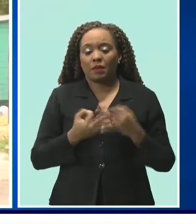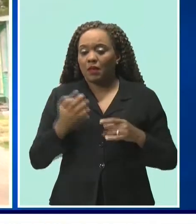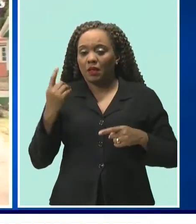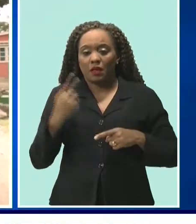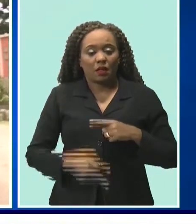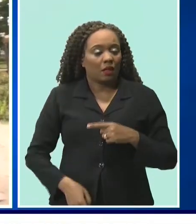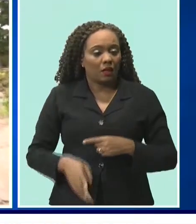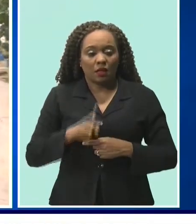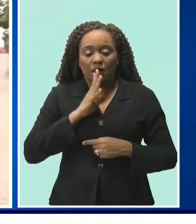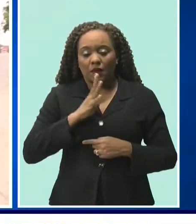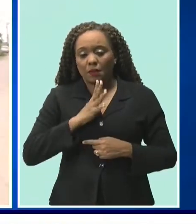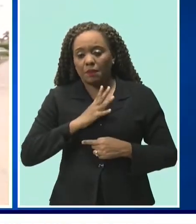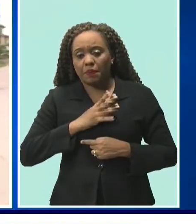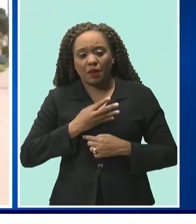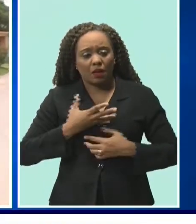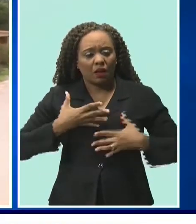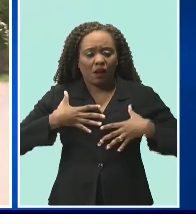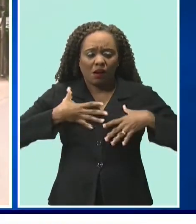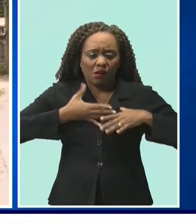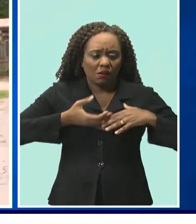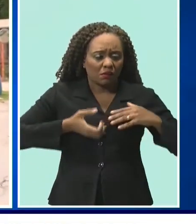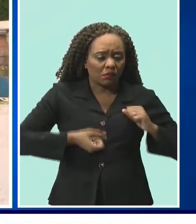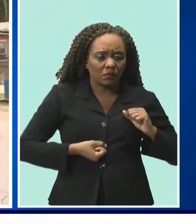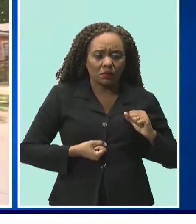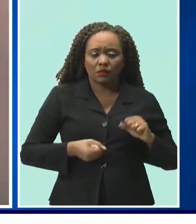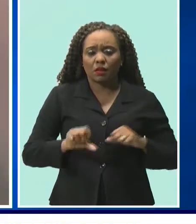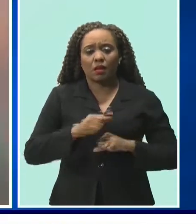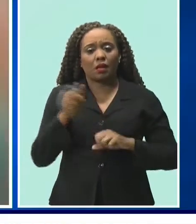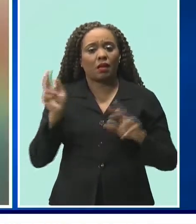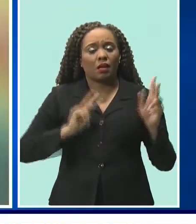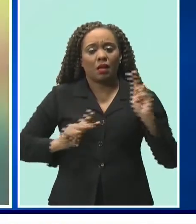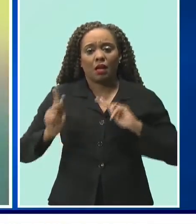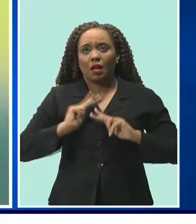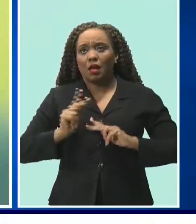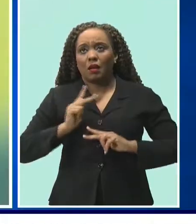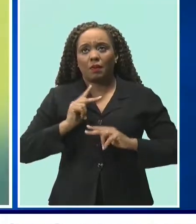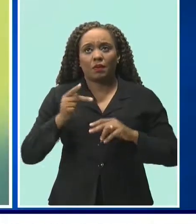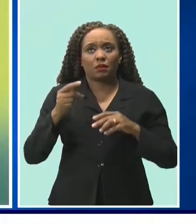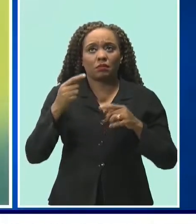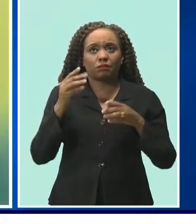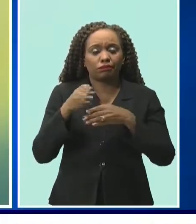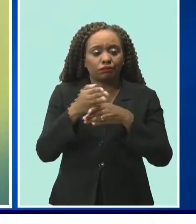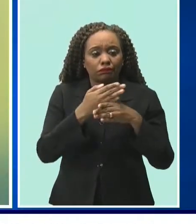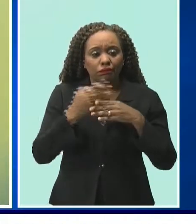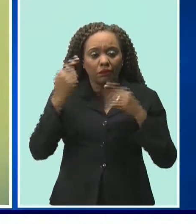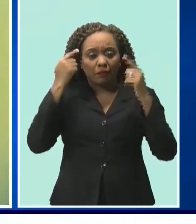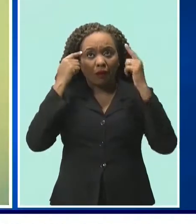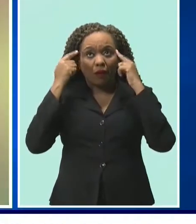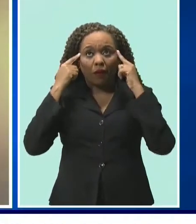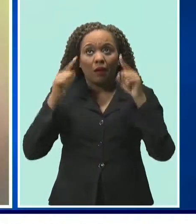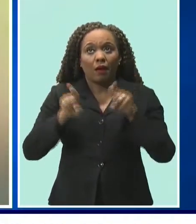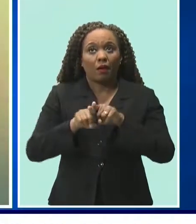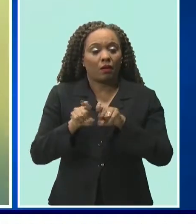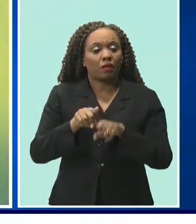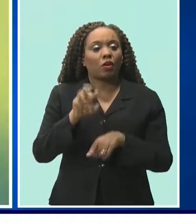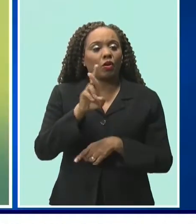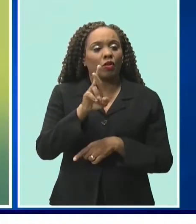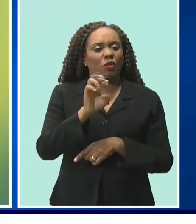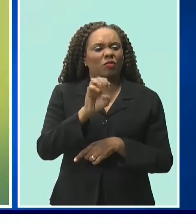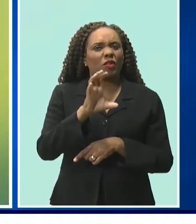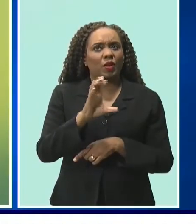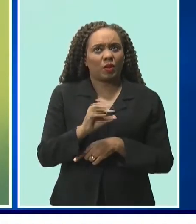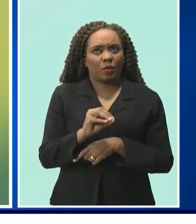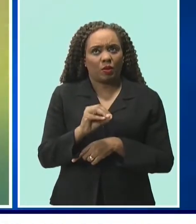to speak. Others, however, have shared their thoughts about the young man, including entertainer Rico Mole Cumberbatch, for